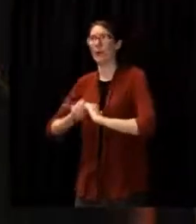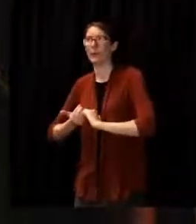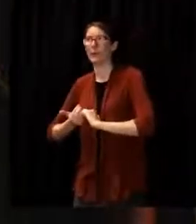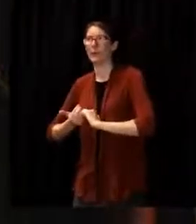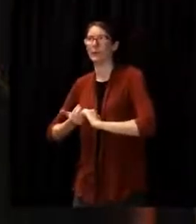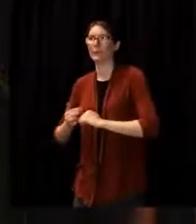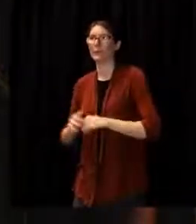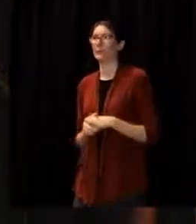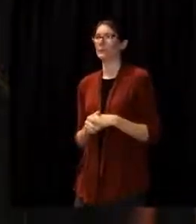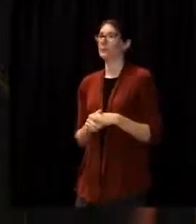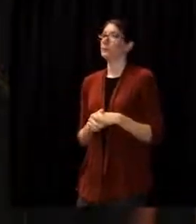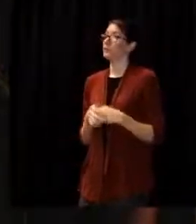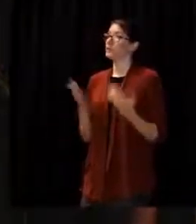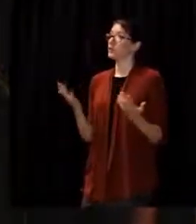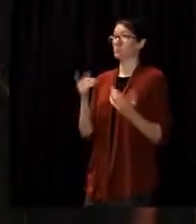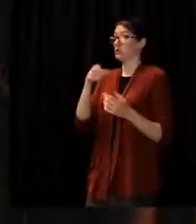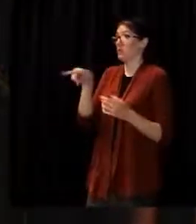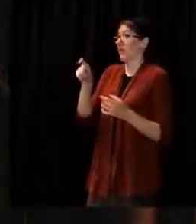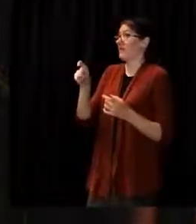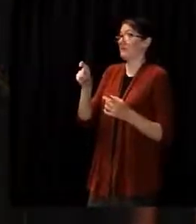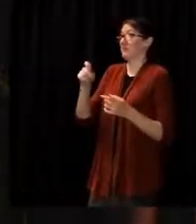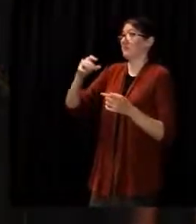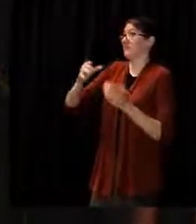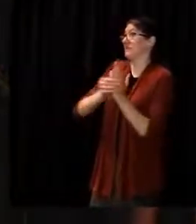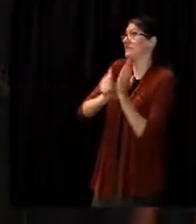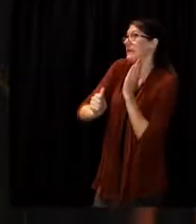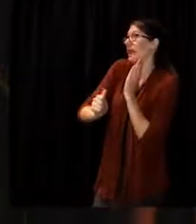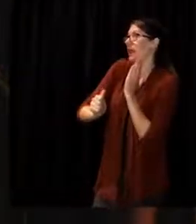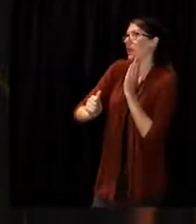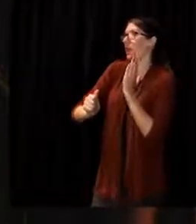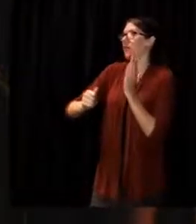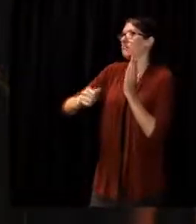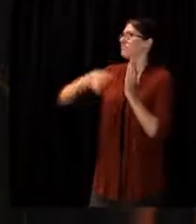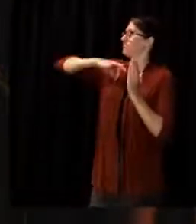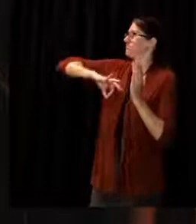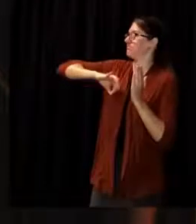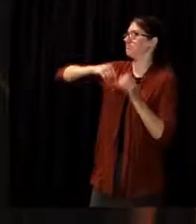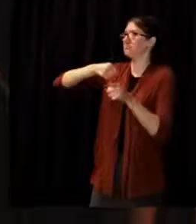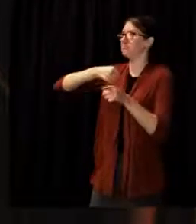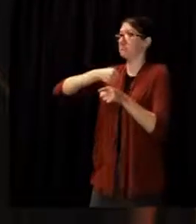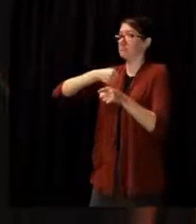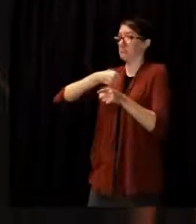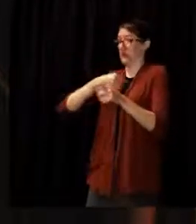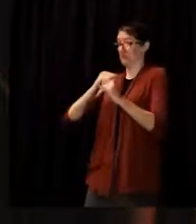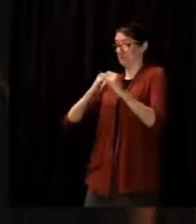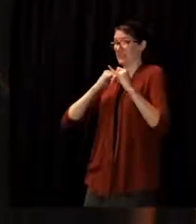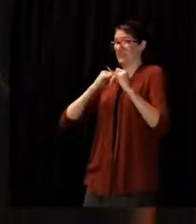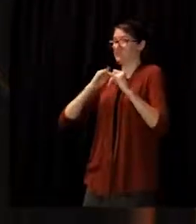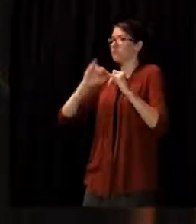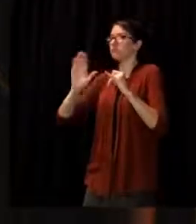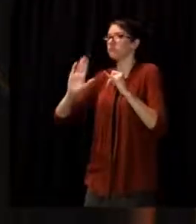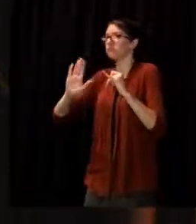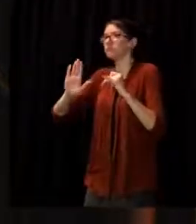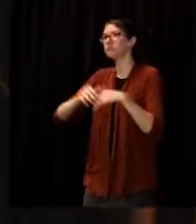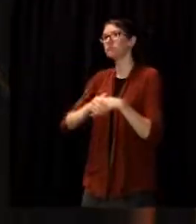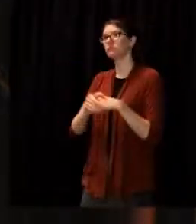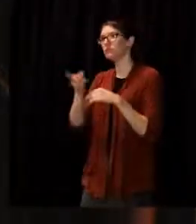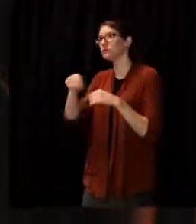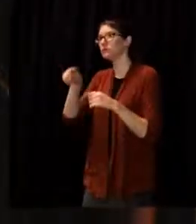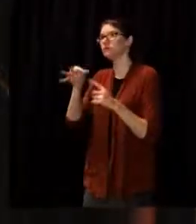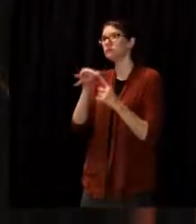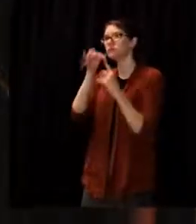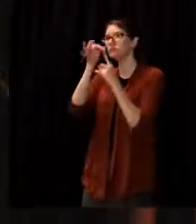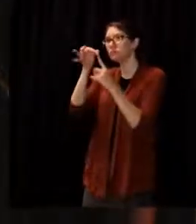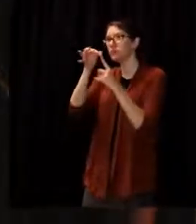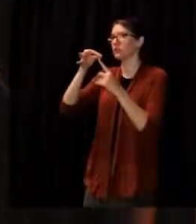I don't have. You've got some skills I don't have, and you've got some time that I don't have. Help me out. And so all the way back in about